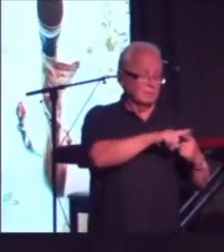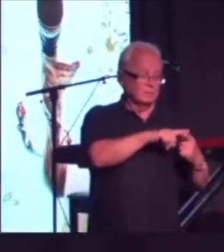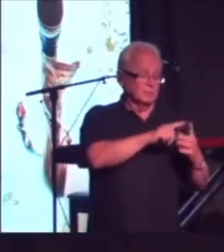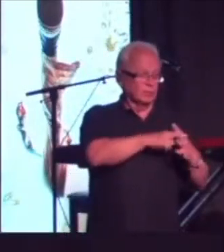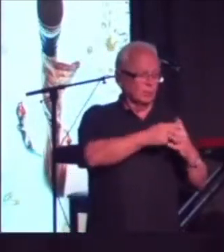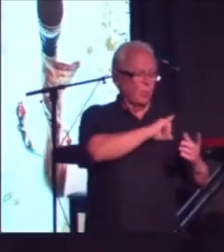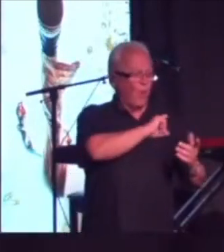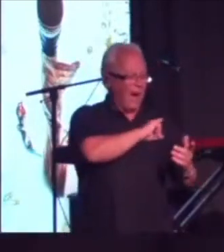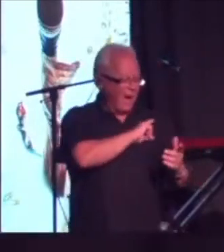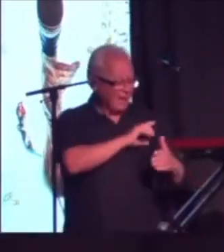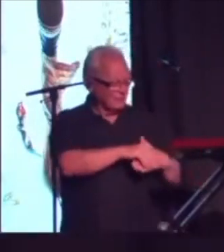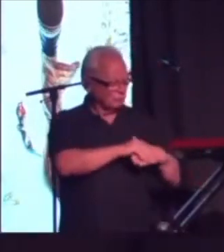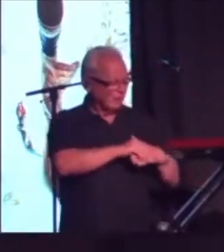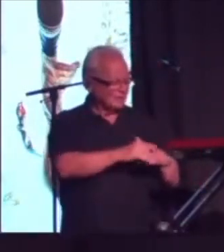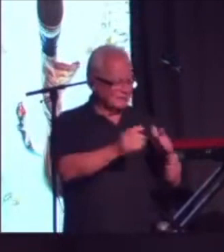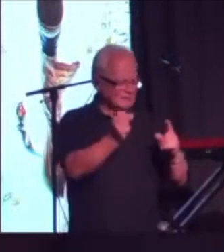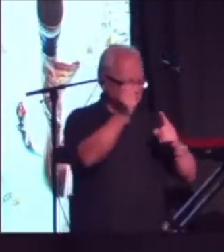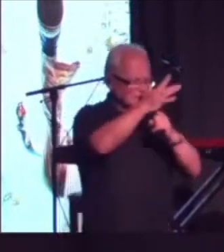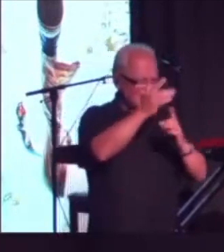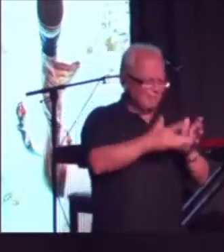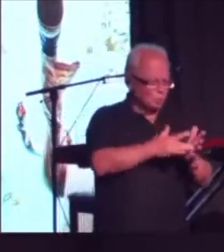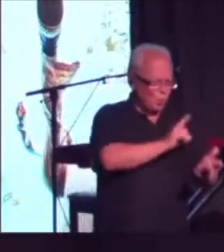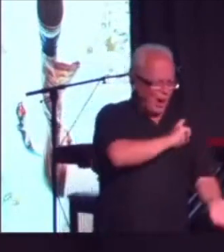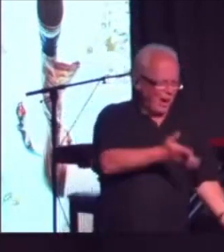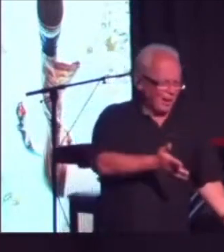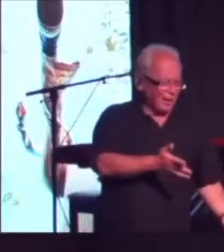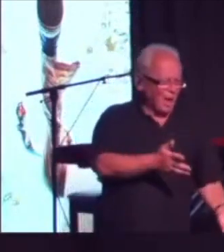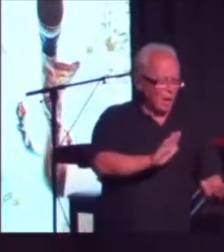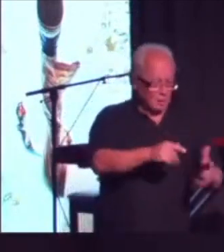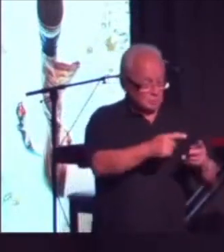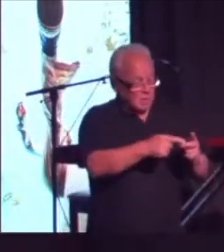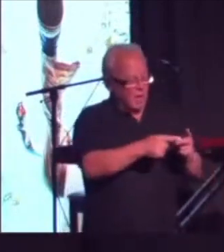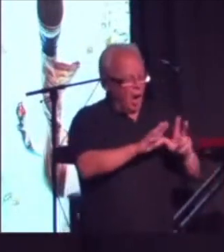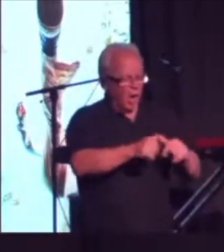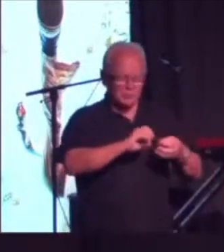to the how. How do we make friends? How does that happen? And then finally, I'll look at what